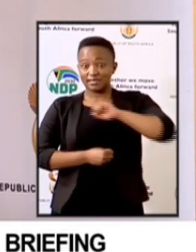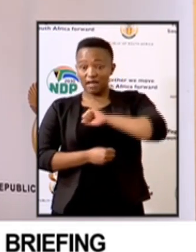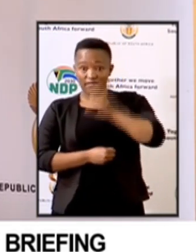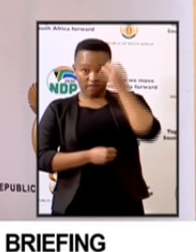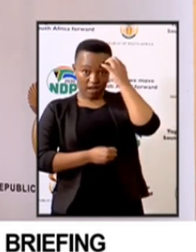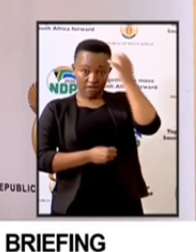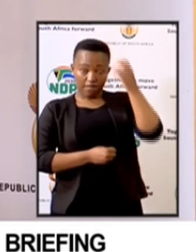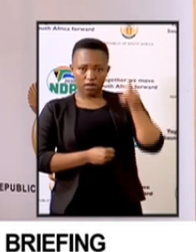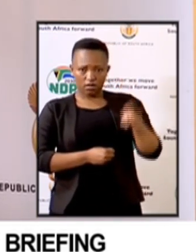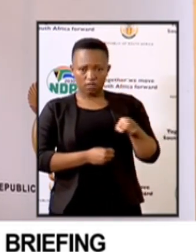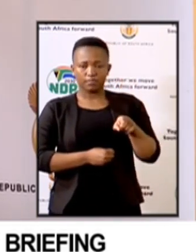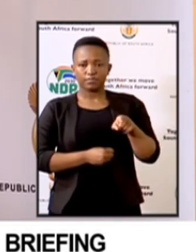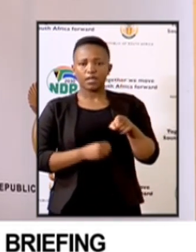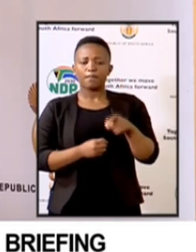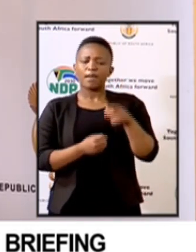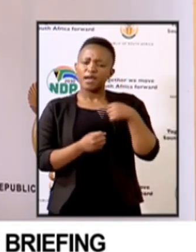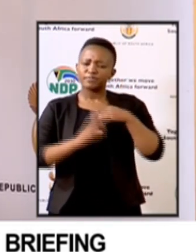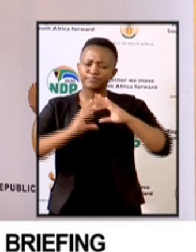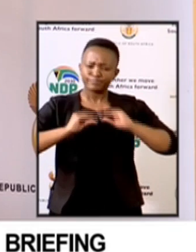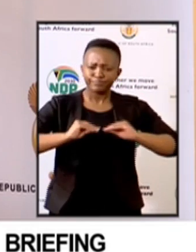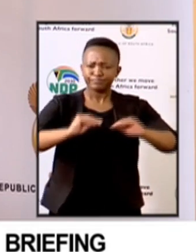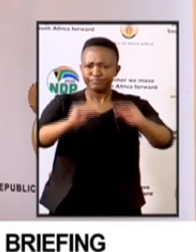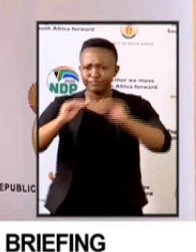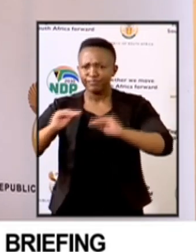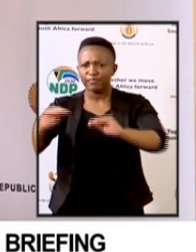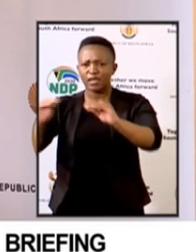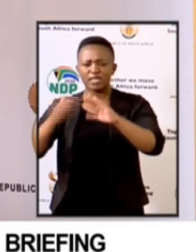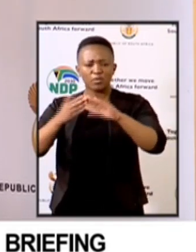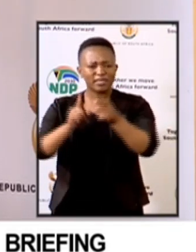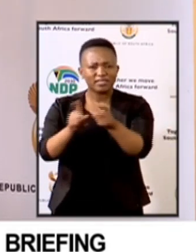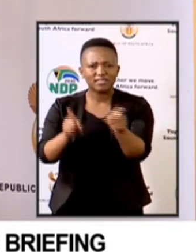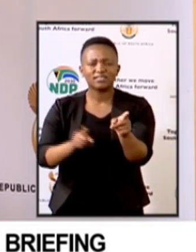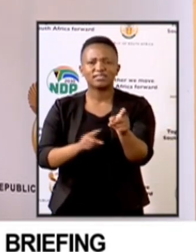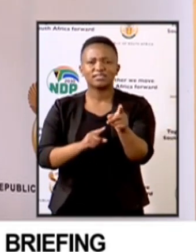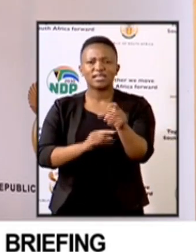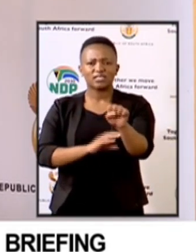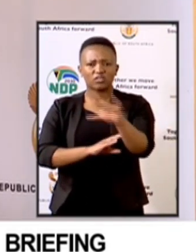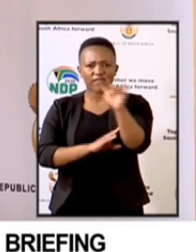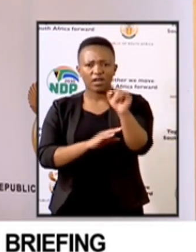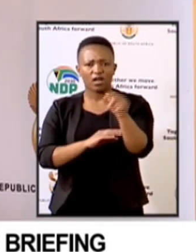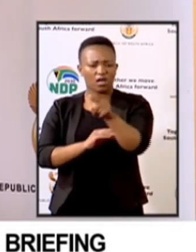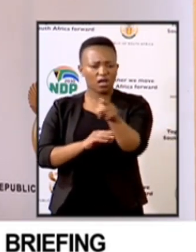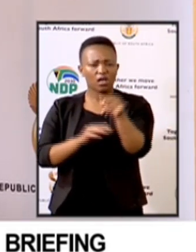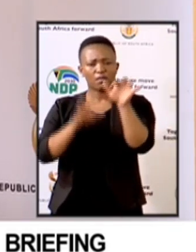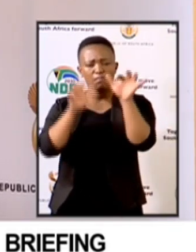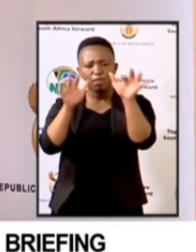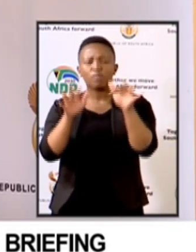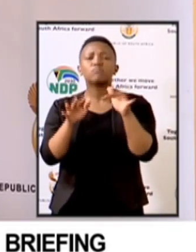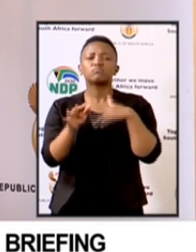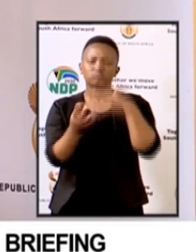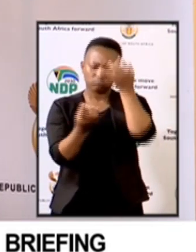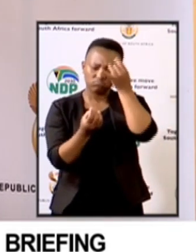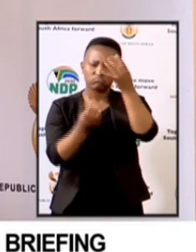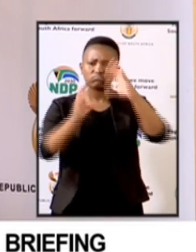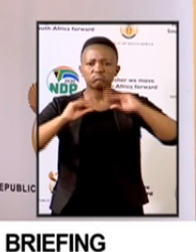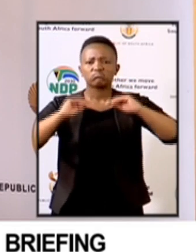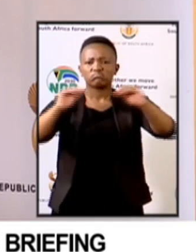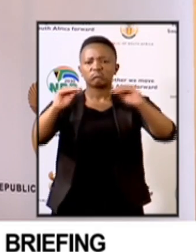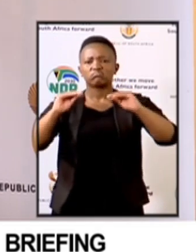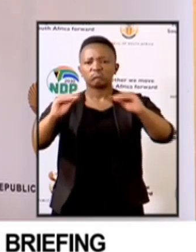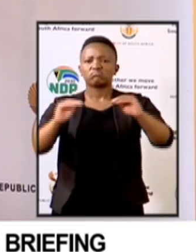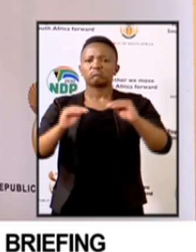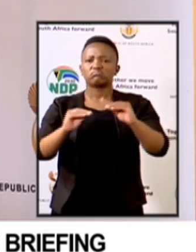light to all citizens and honestly do so against